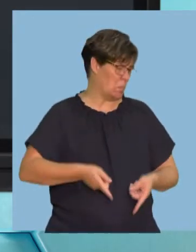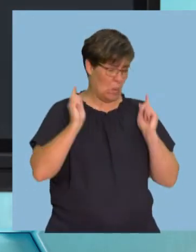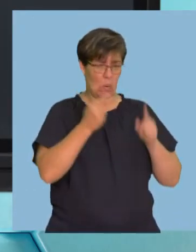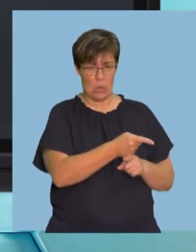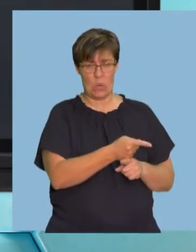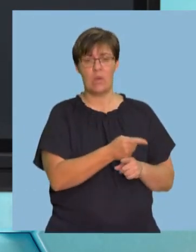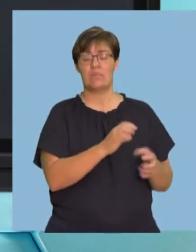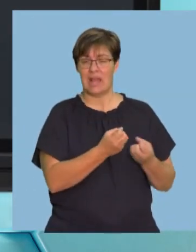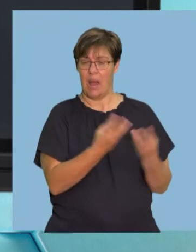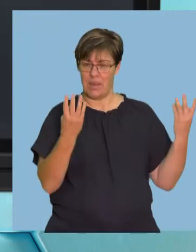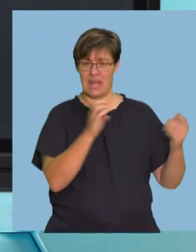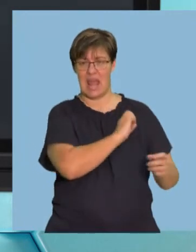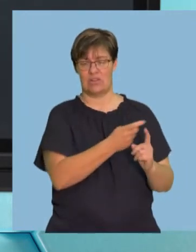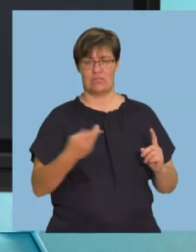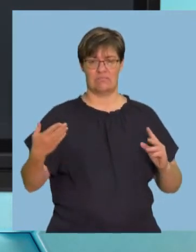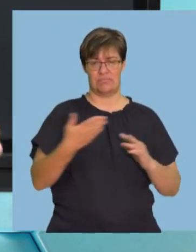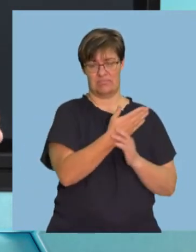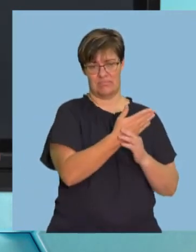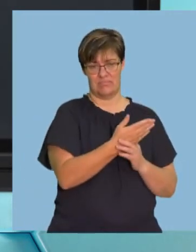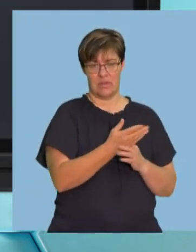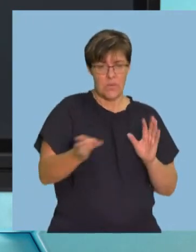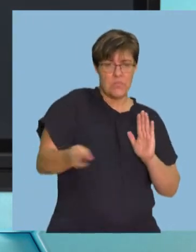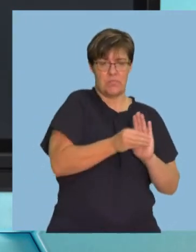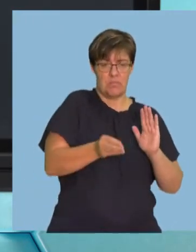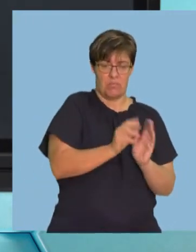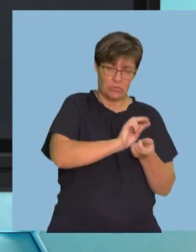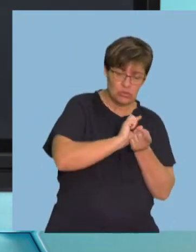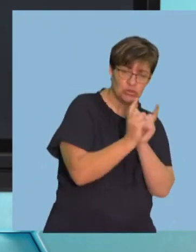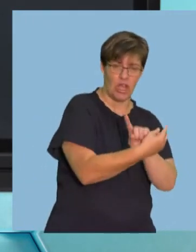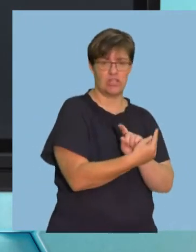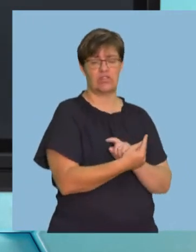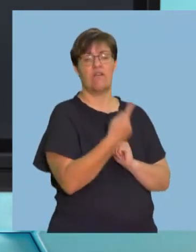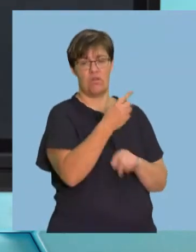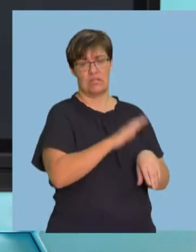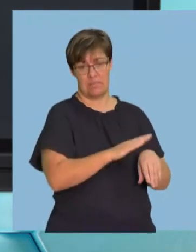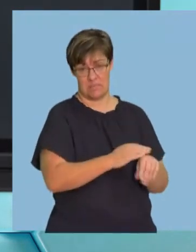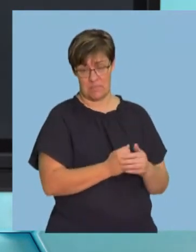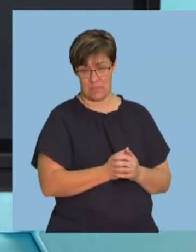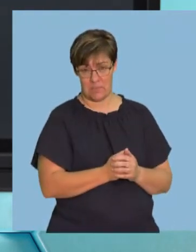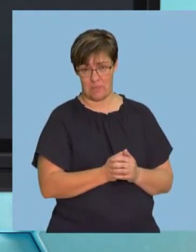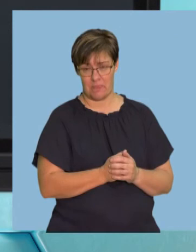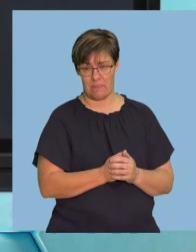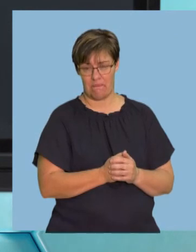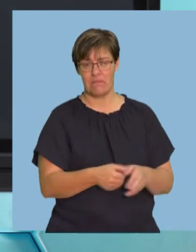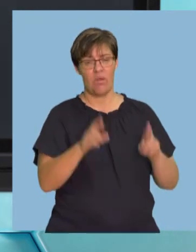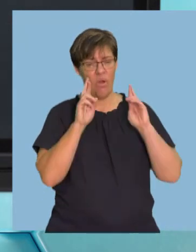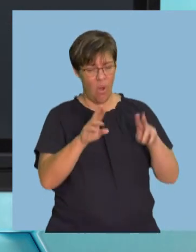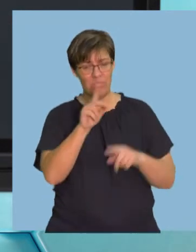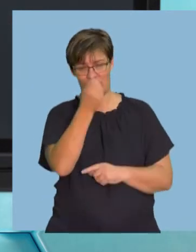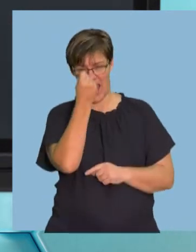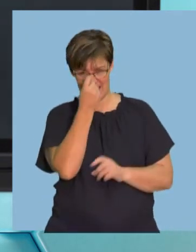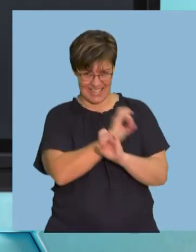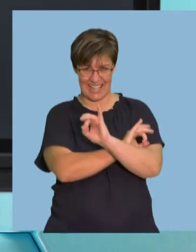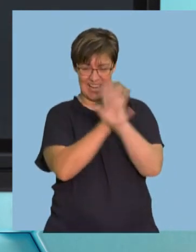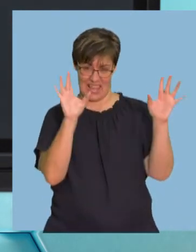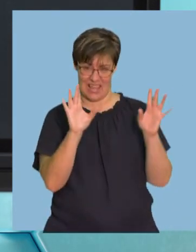consumption would entirely depend on the amount of energy that device actually converts for every unit of time. Having said